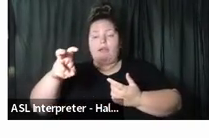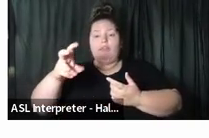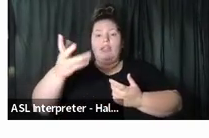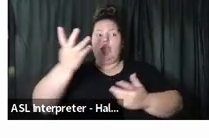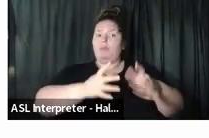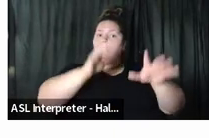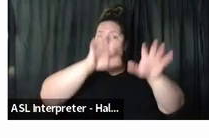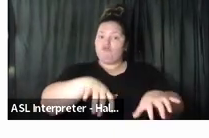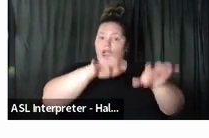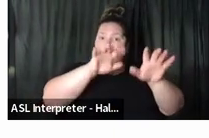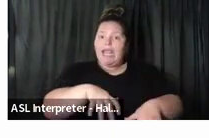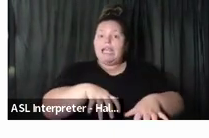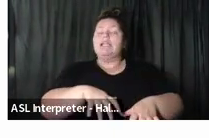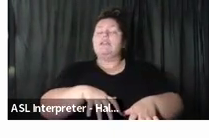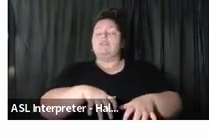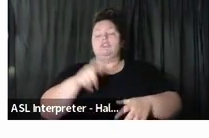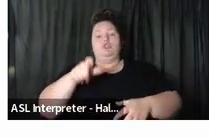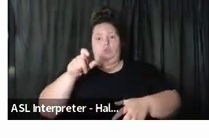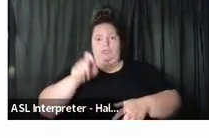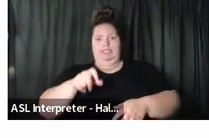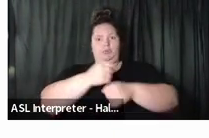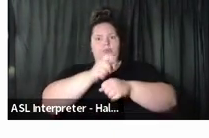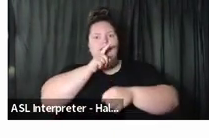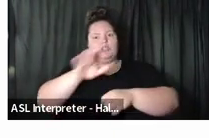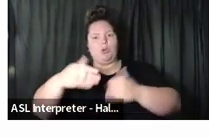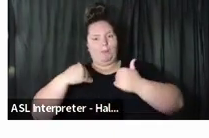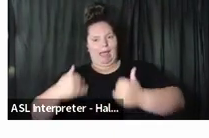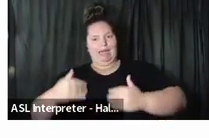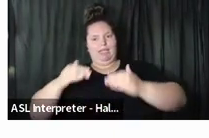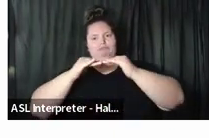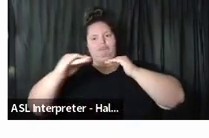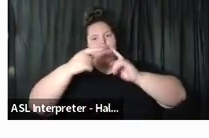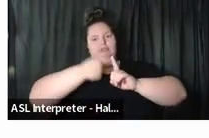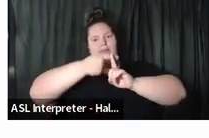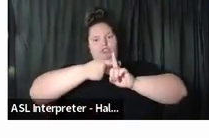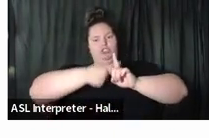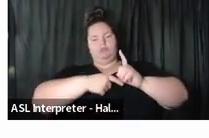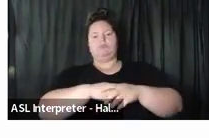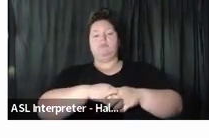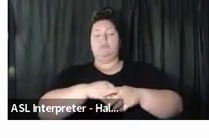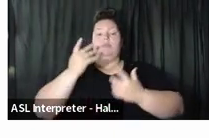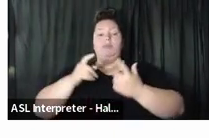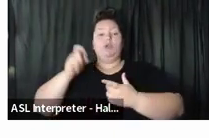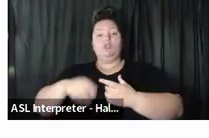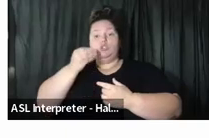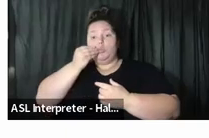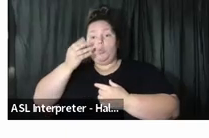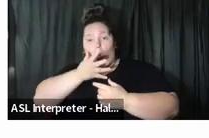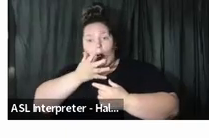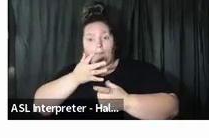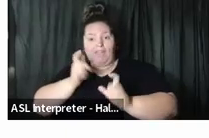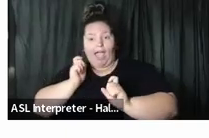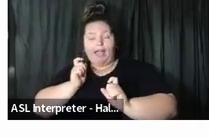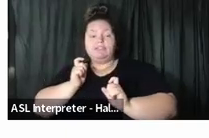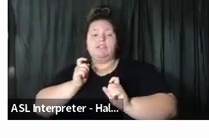so you need to make sure that your body stays at a regular temperature and you need to warm up faster. There's